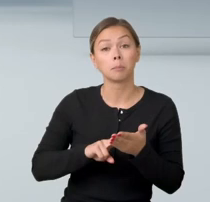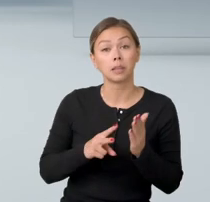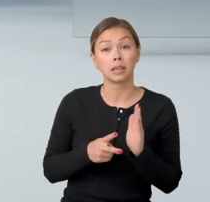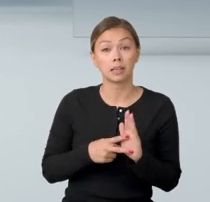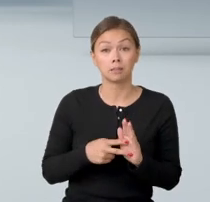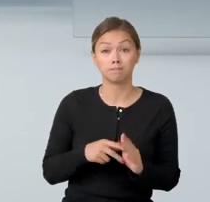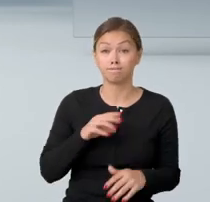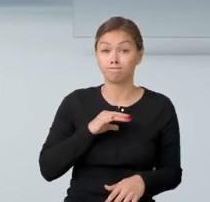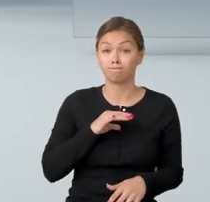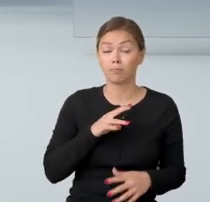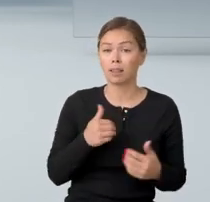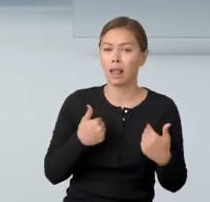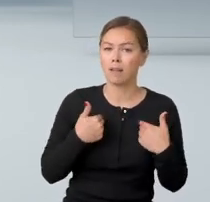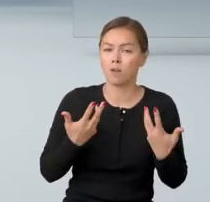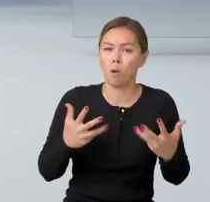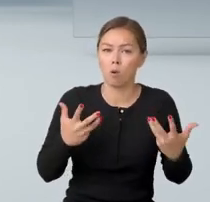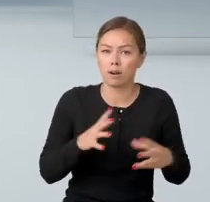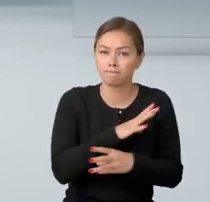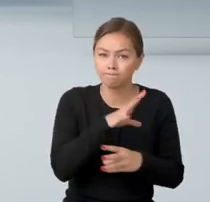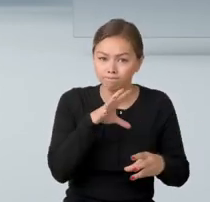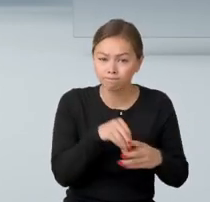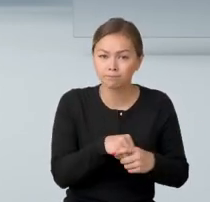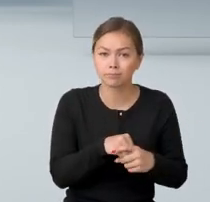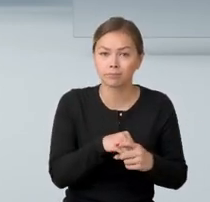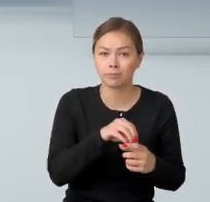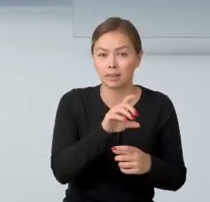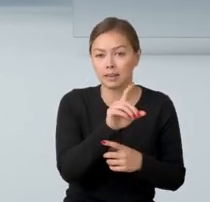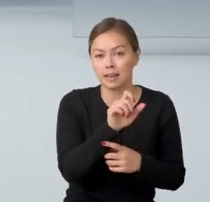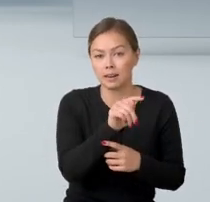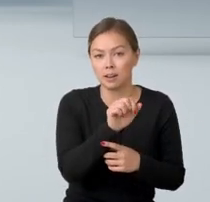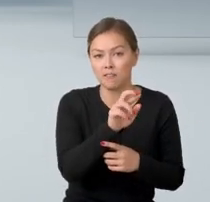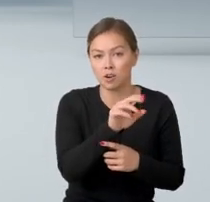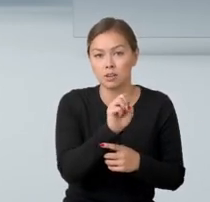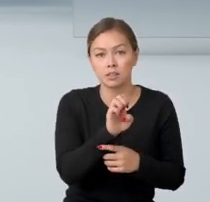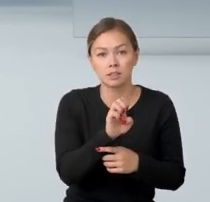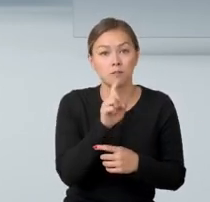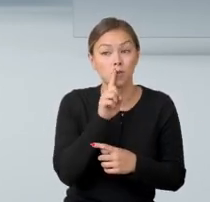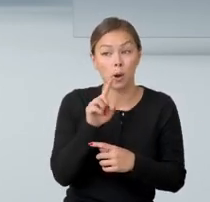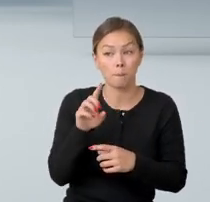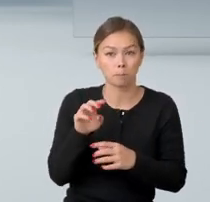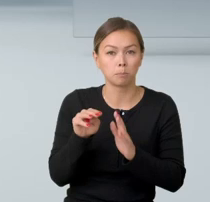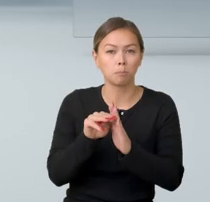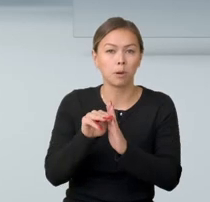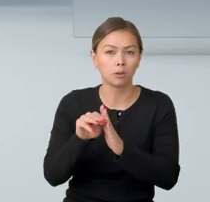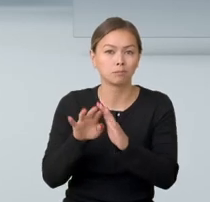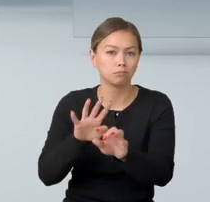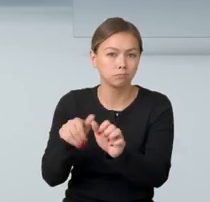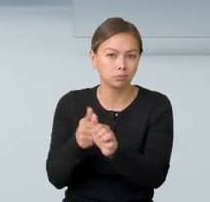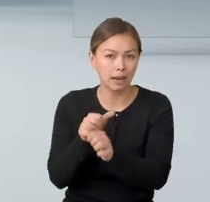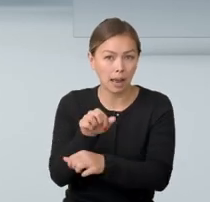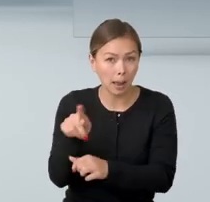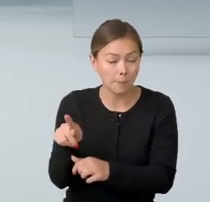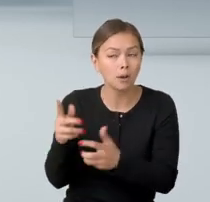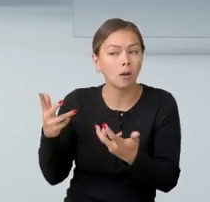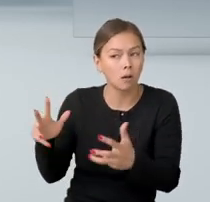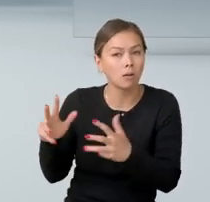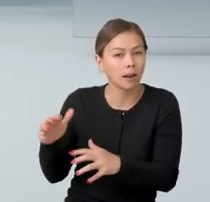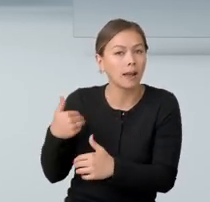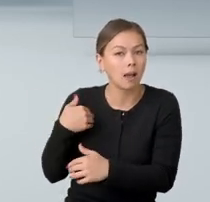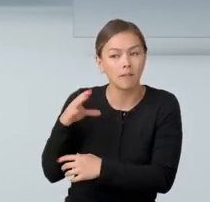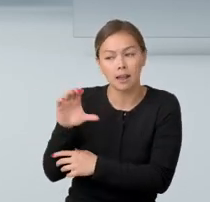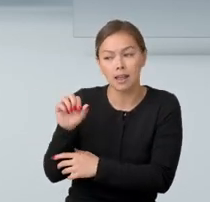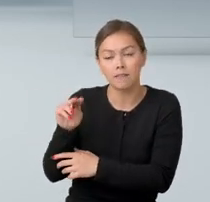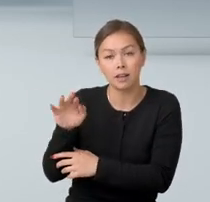uh we have native integration with dataverse using a model driven app as we have also in the